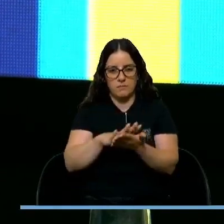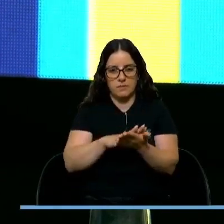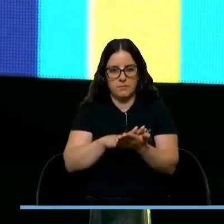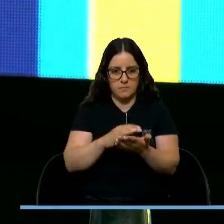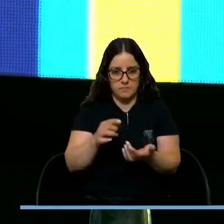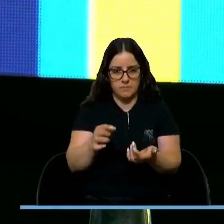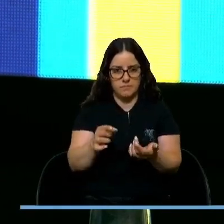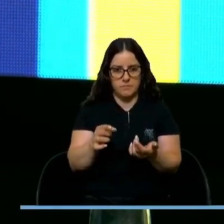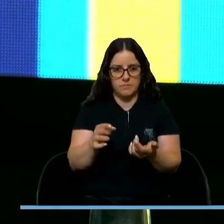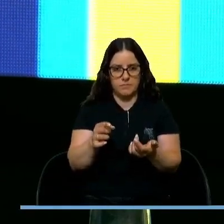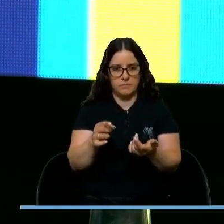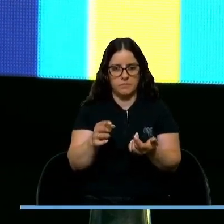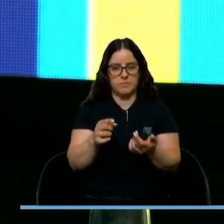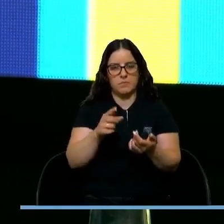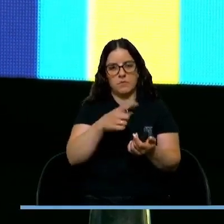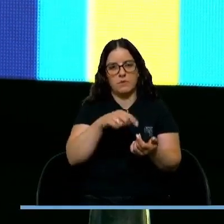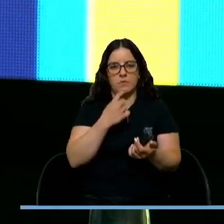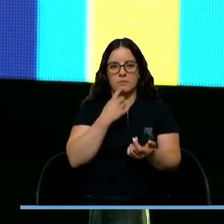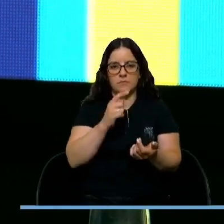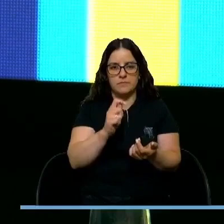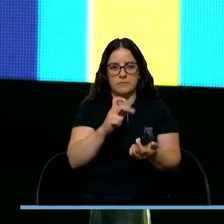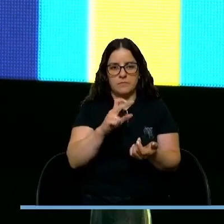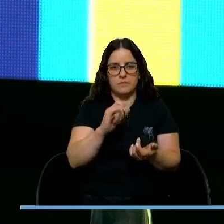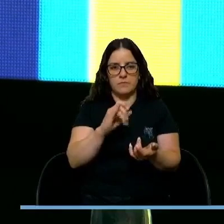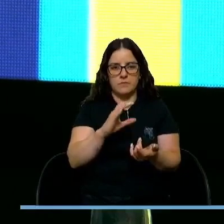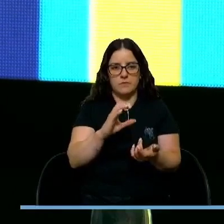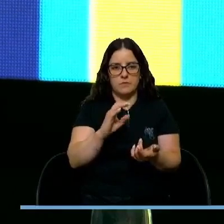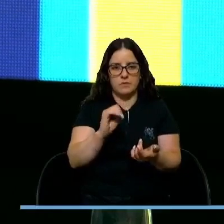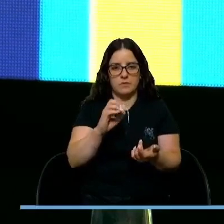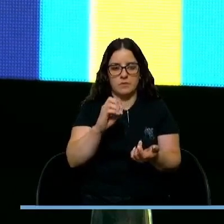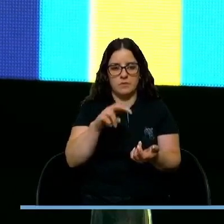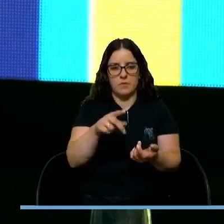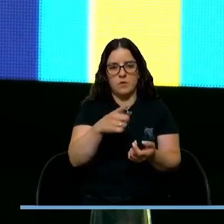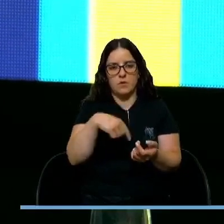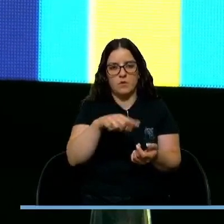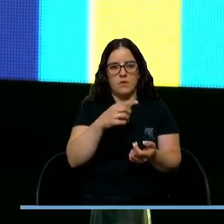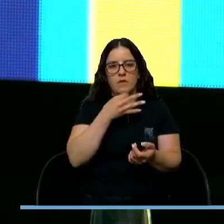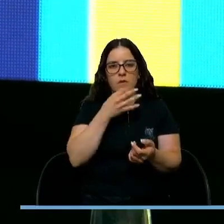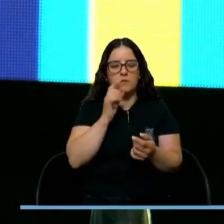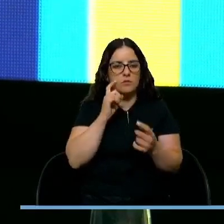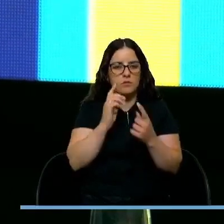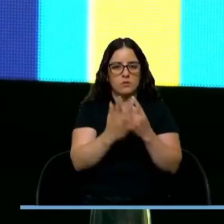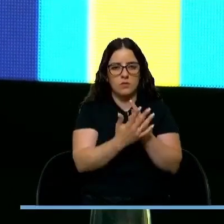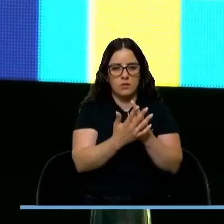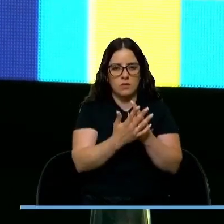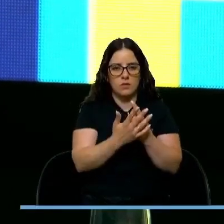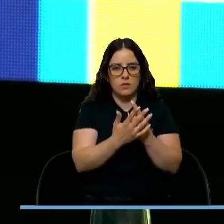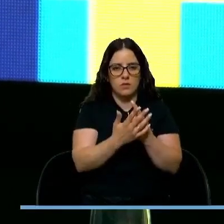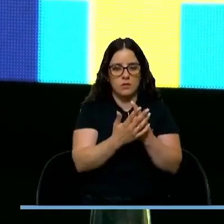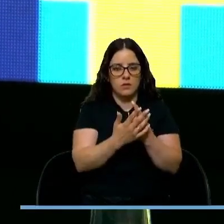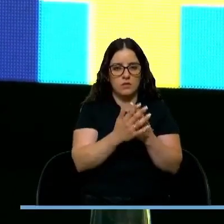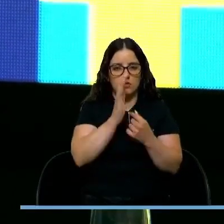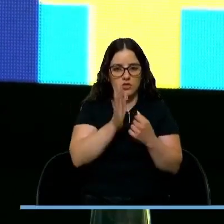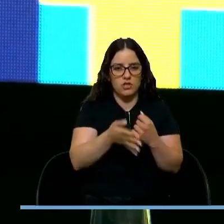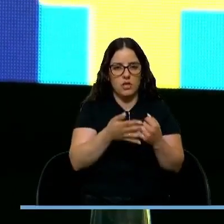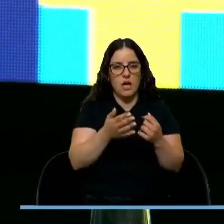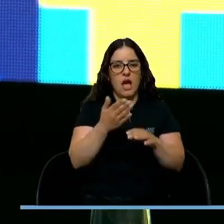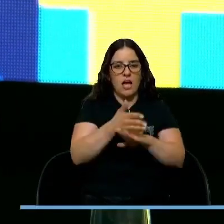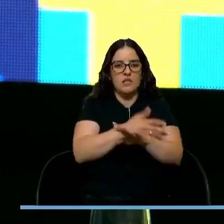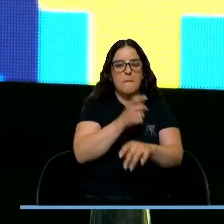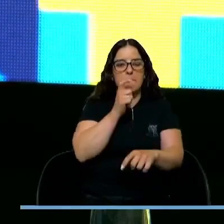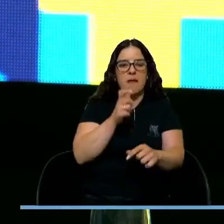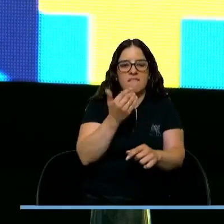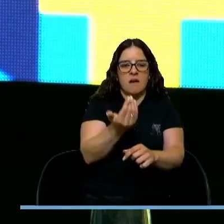that in Ericsson, we were talking about sustainability before even the sustainability word came along, or at least was